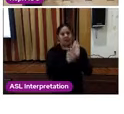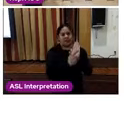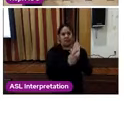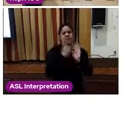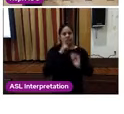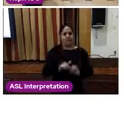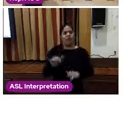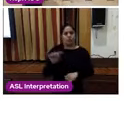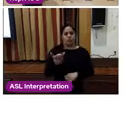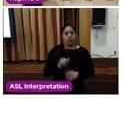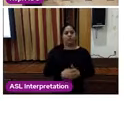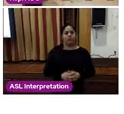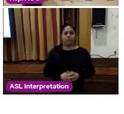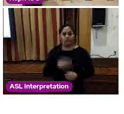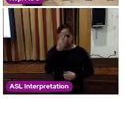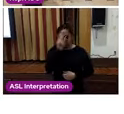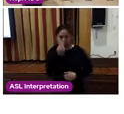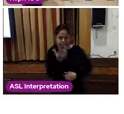all.